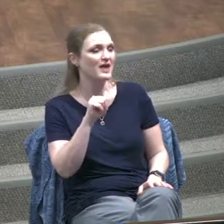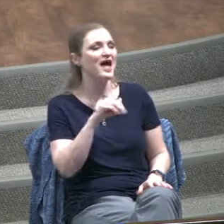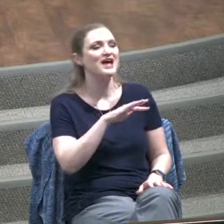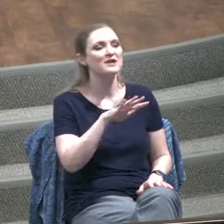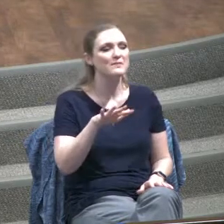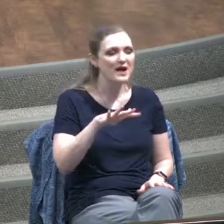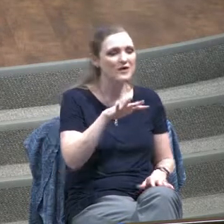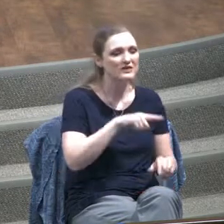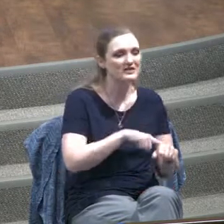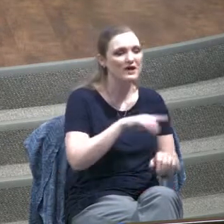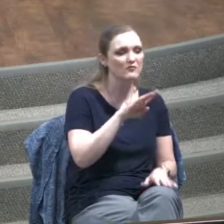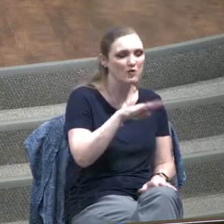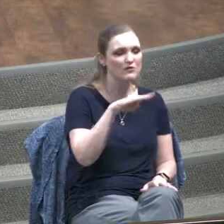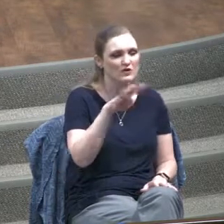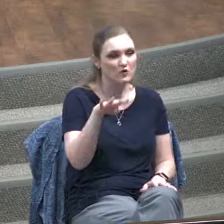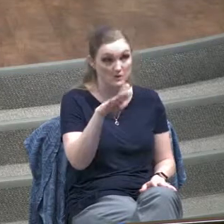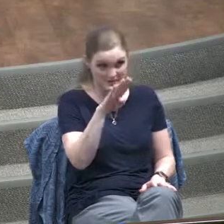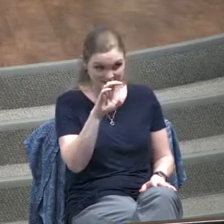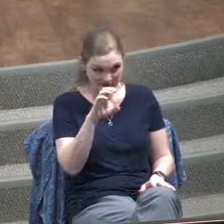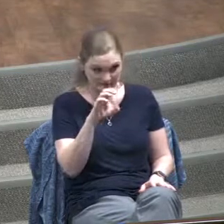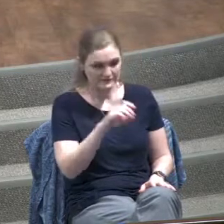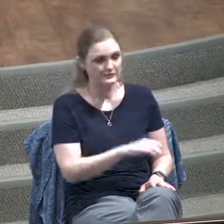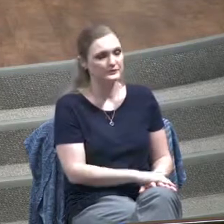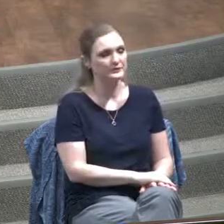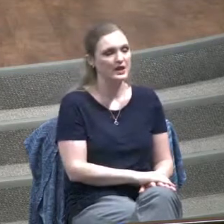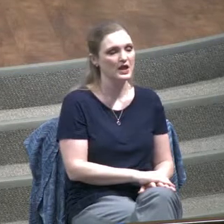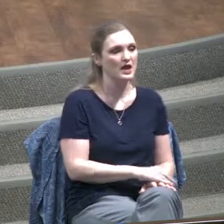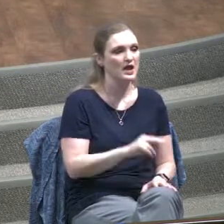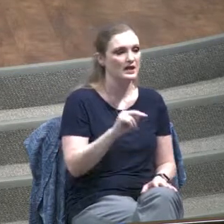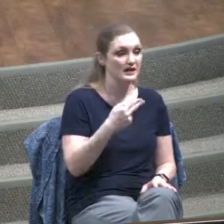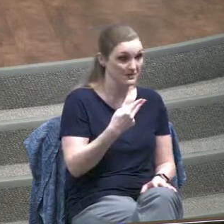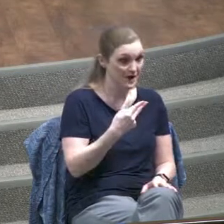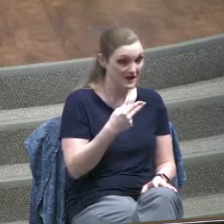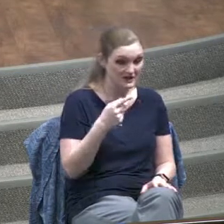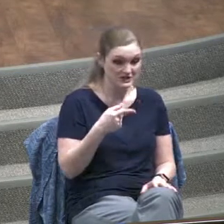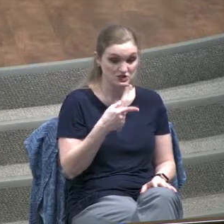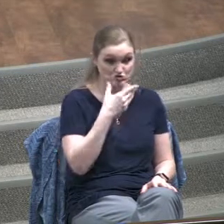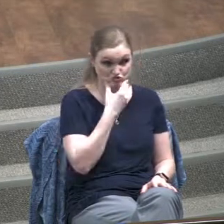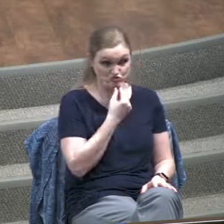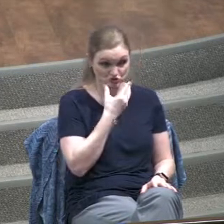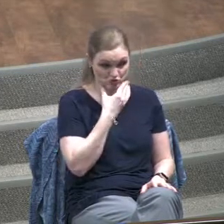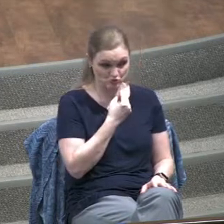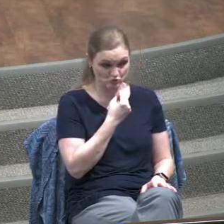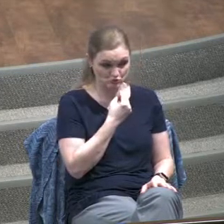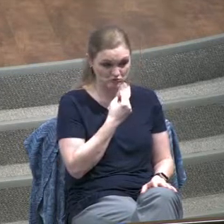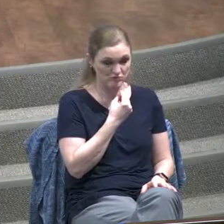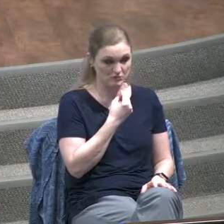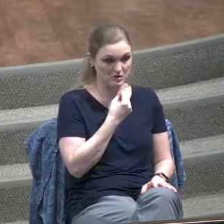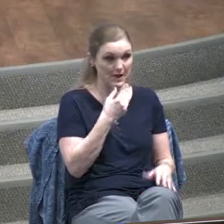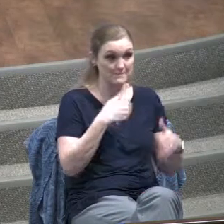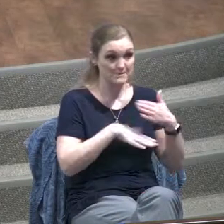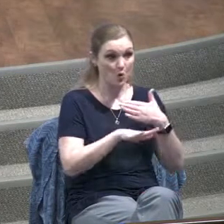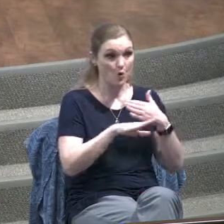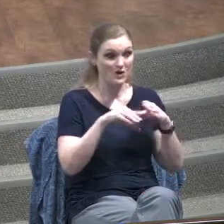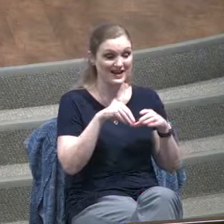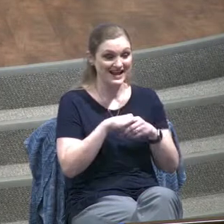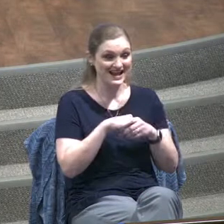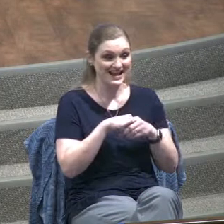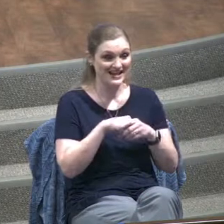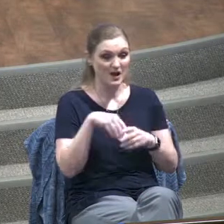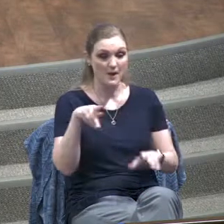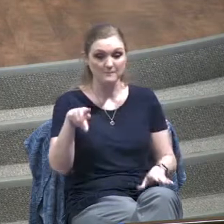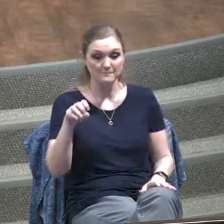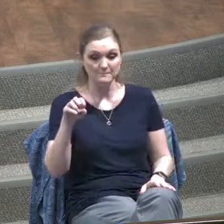444 BC. Nehemiah is a Jew born in